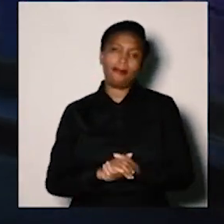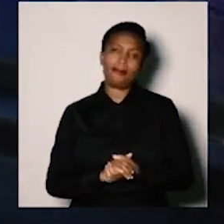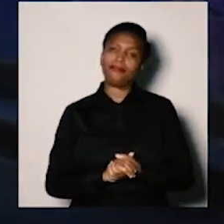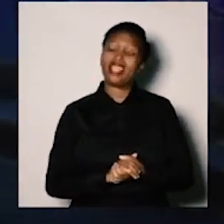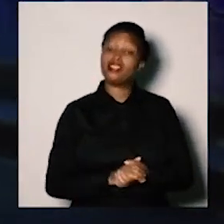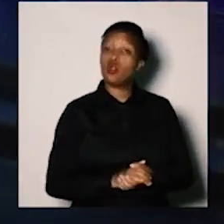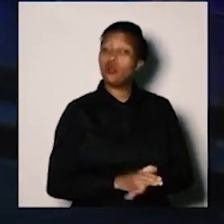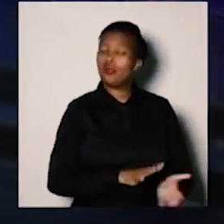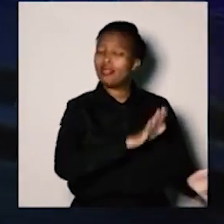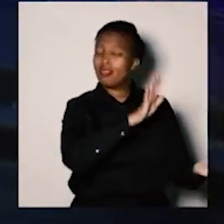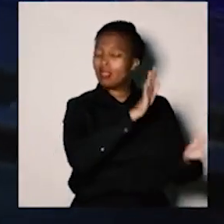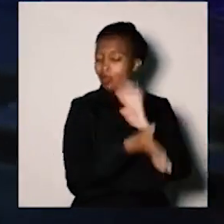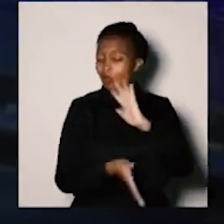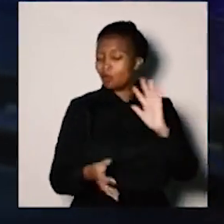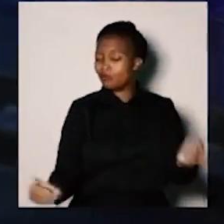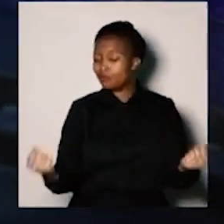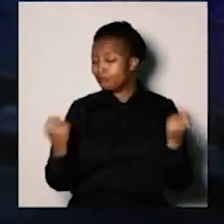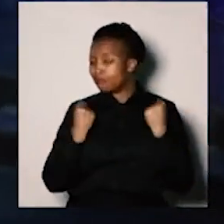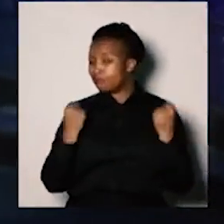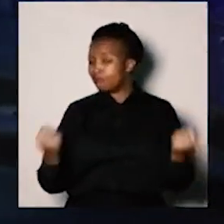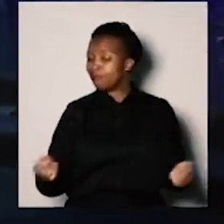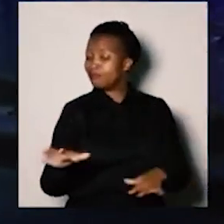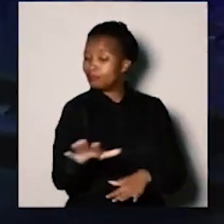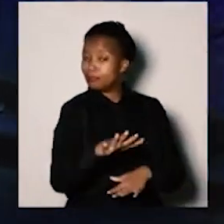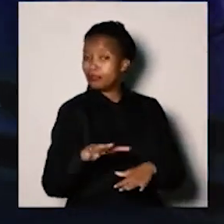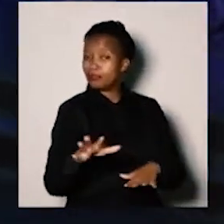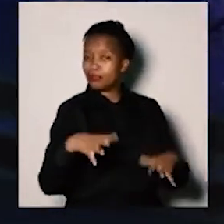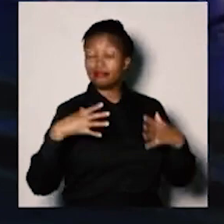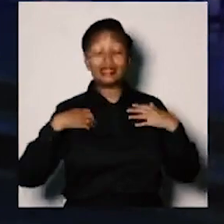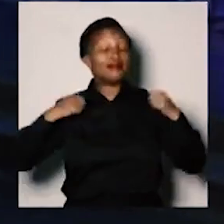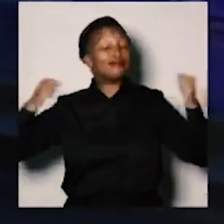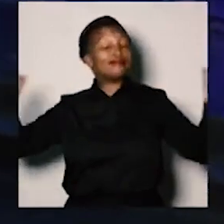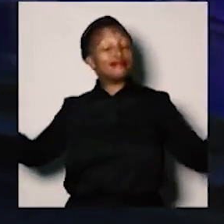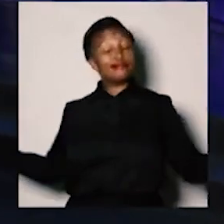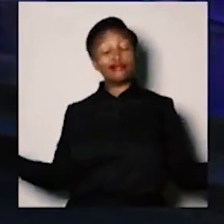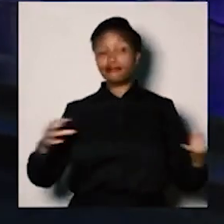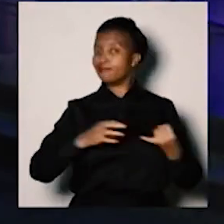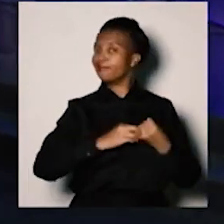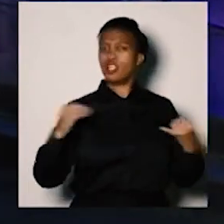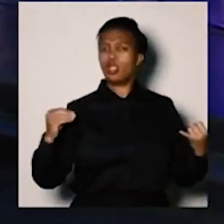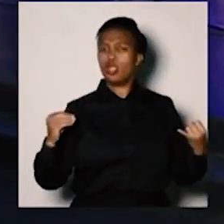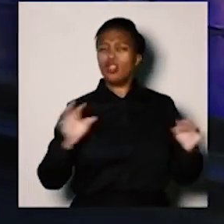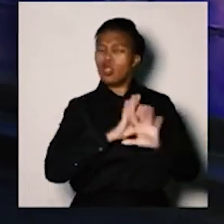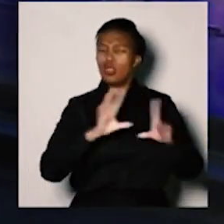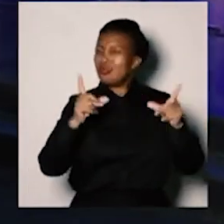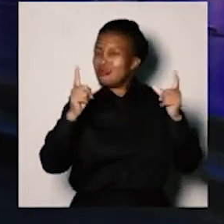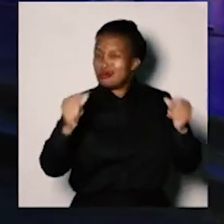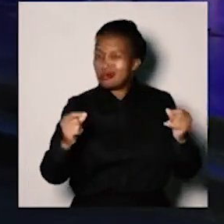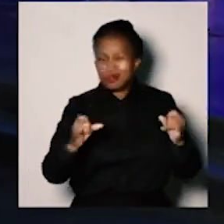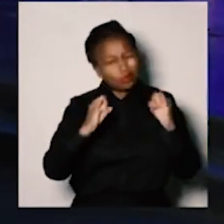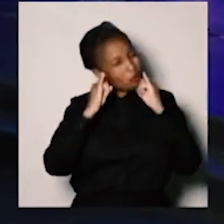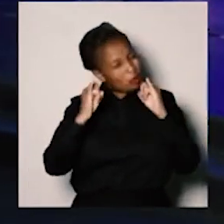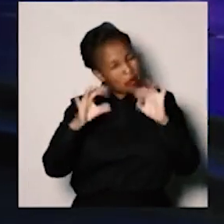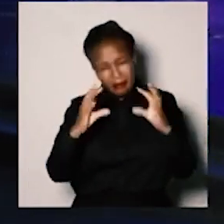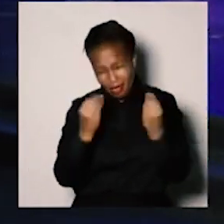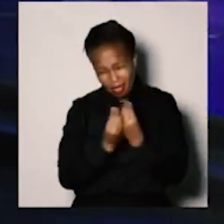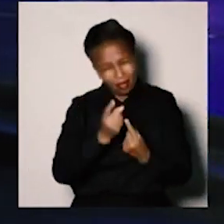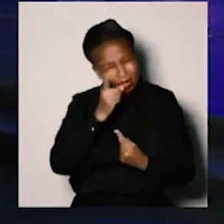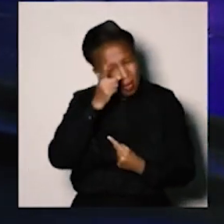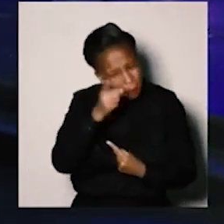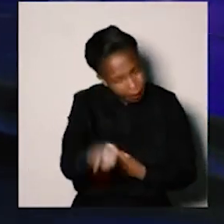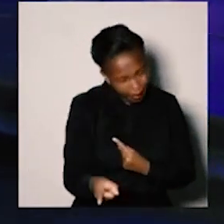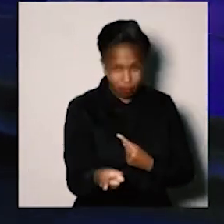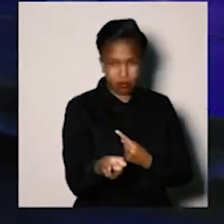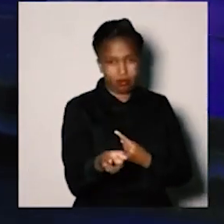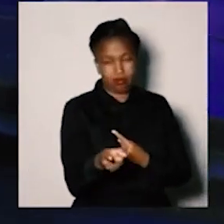when they went to the gymnasium, they would take their clothes off, not to engage in any evil. But when they took their